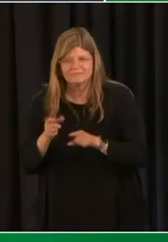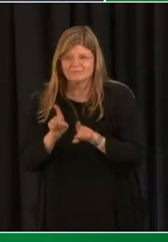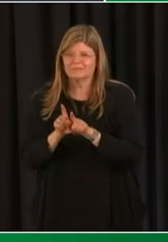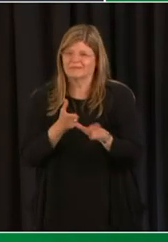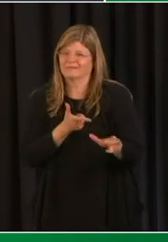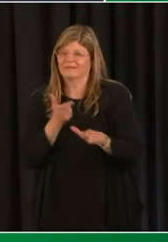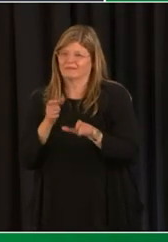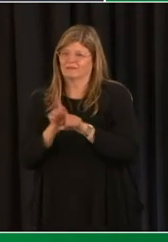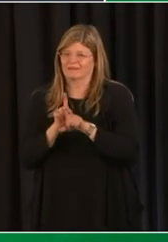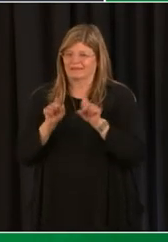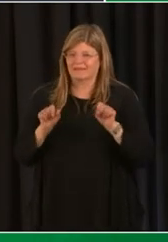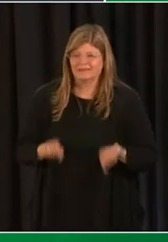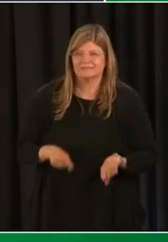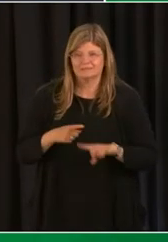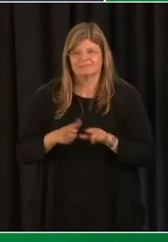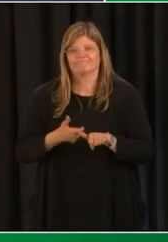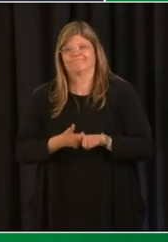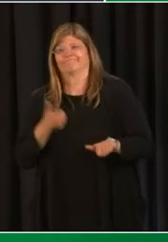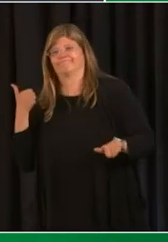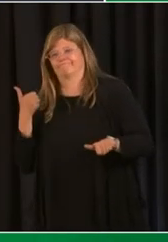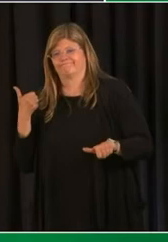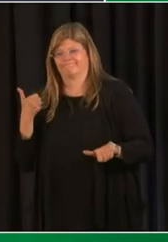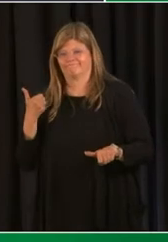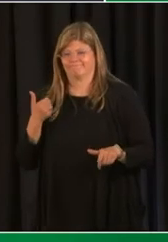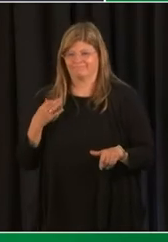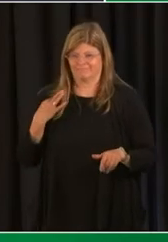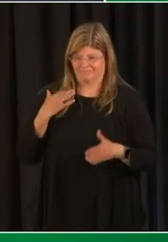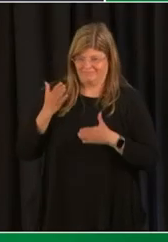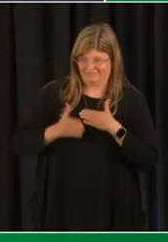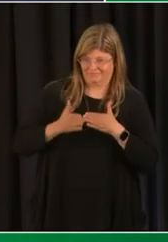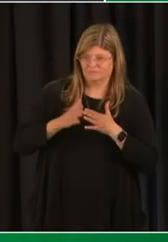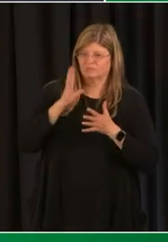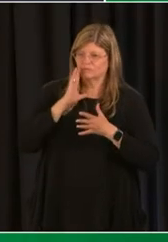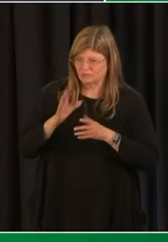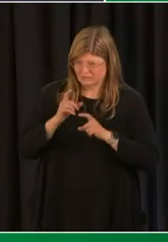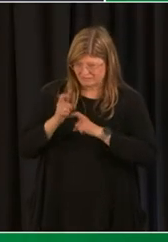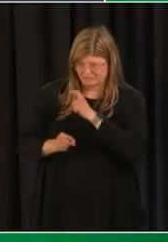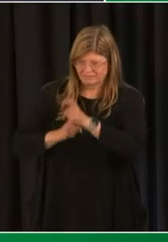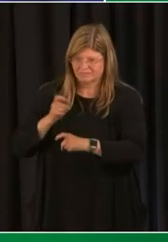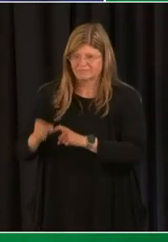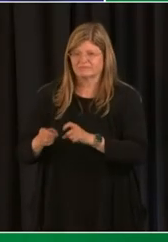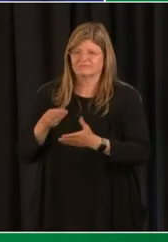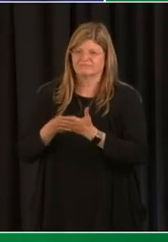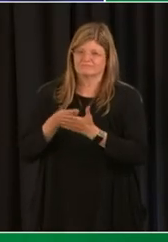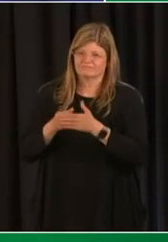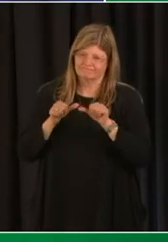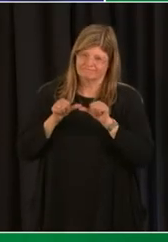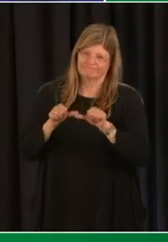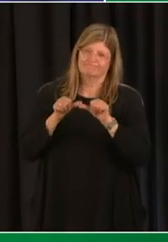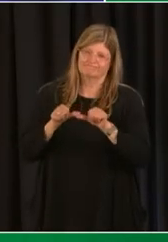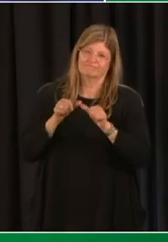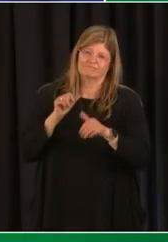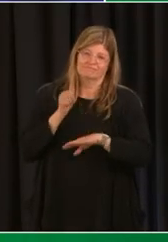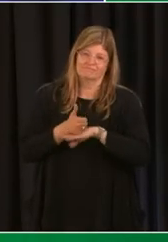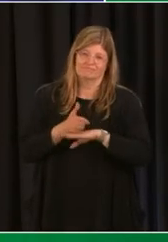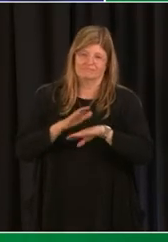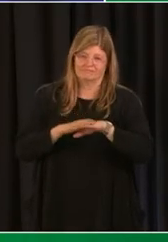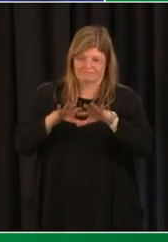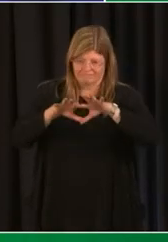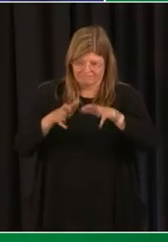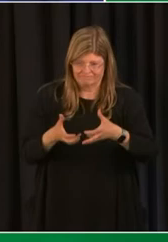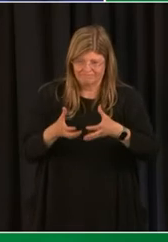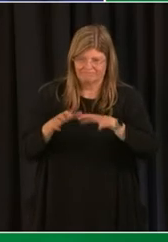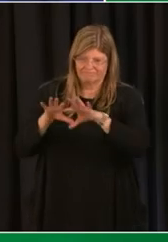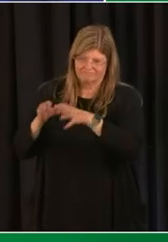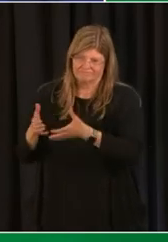without backlog once applications are complete. And we will be dispersing funds on an ongoing basis, probably bundling them